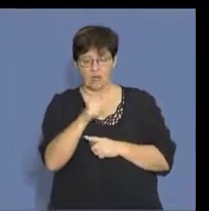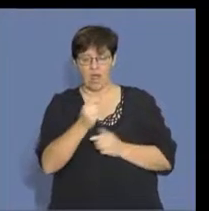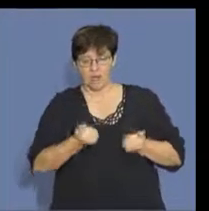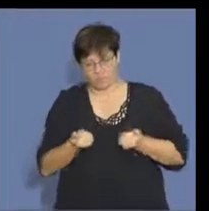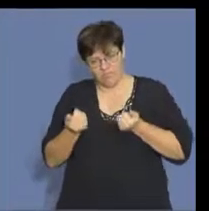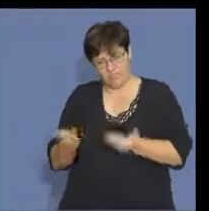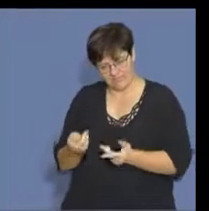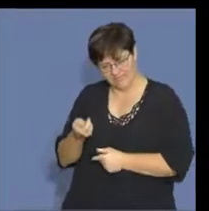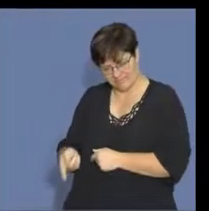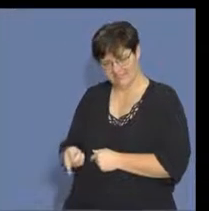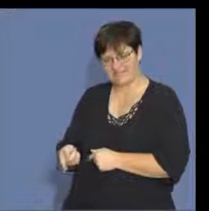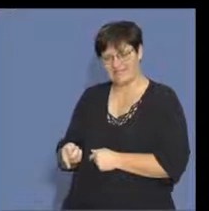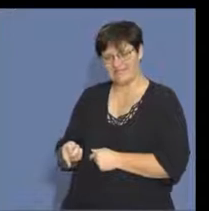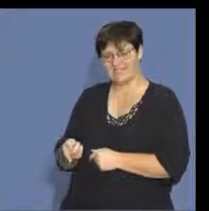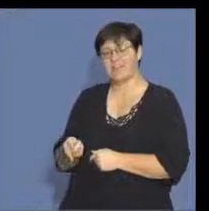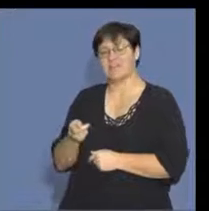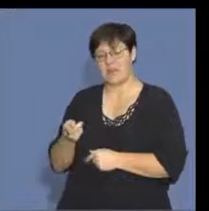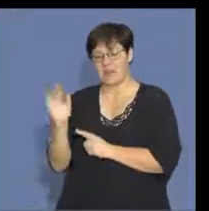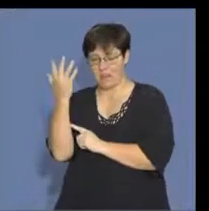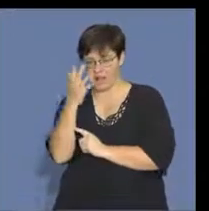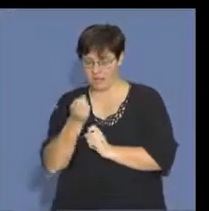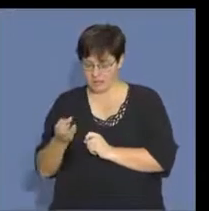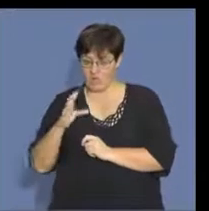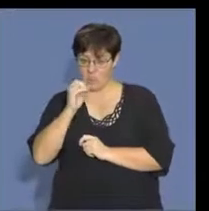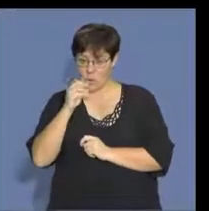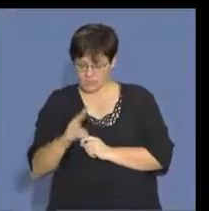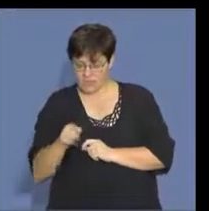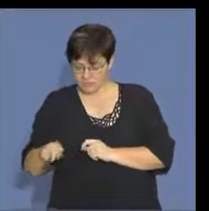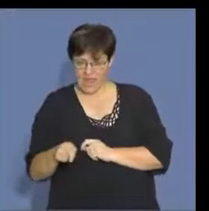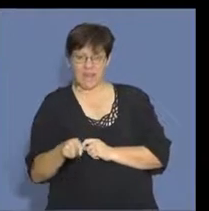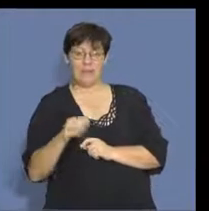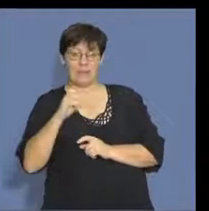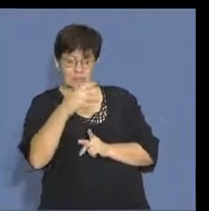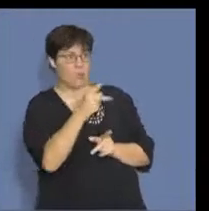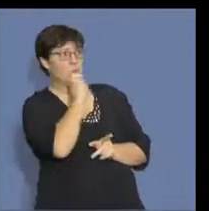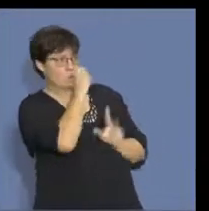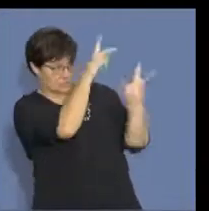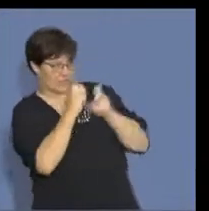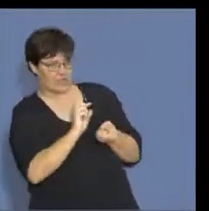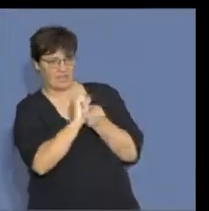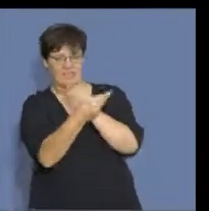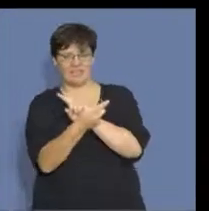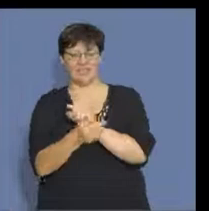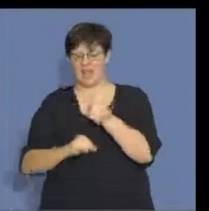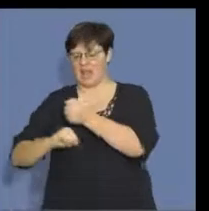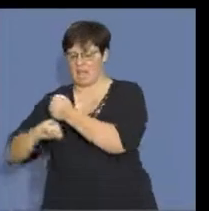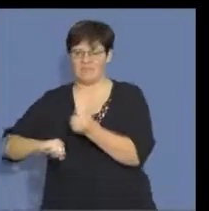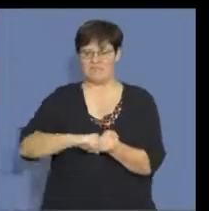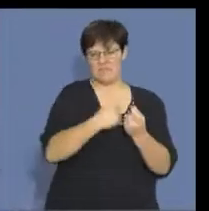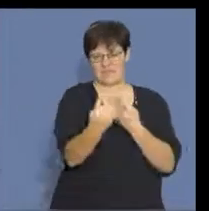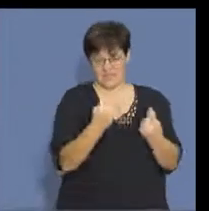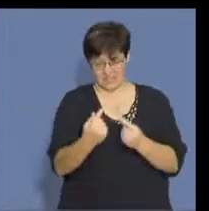provided with carbohydrates that the plants produce, and that is how that association occurs. We also know that